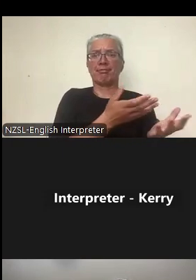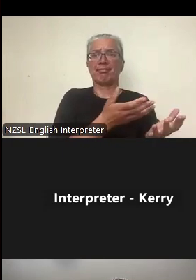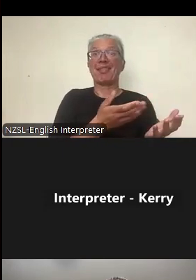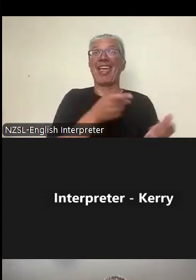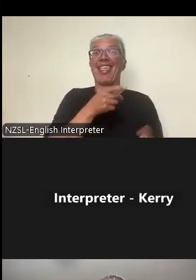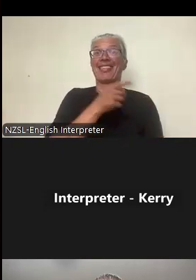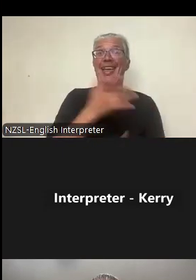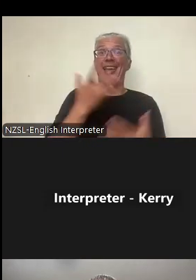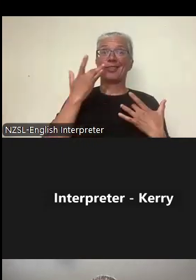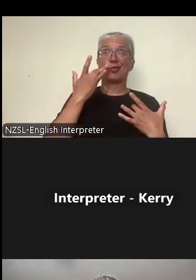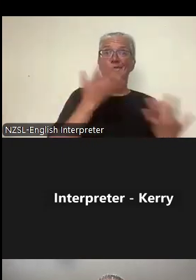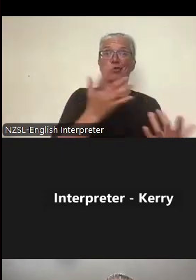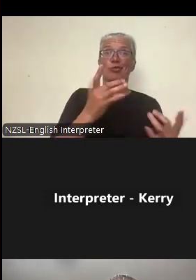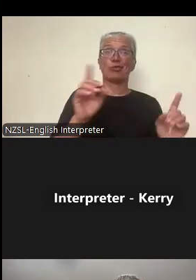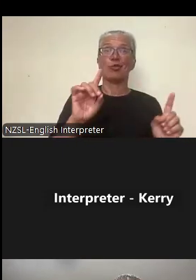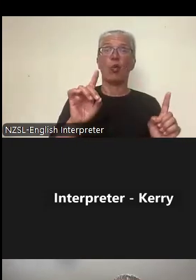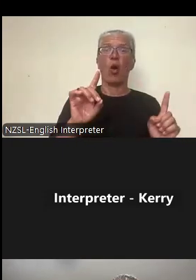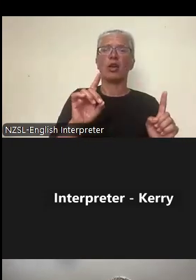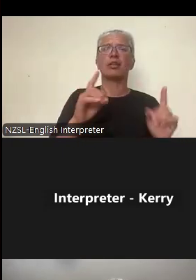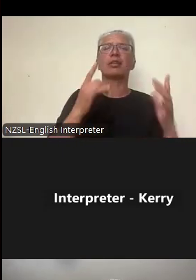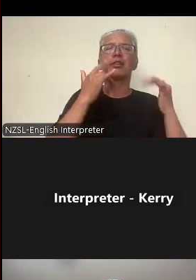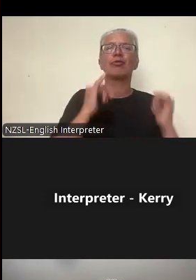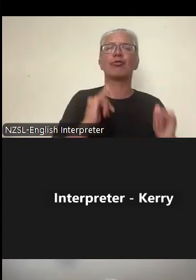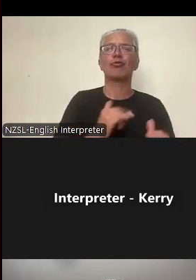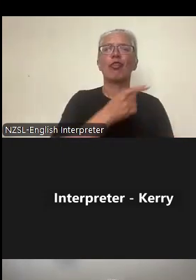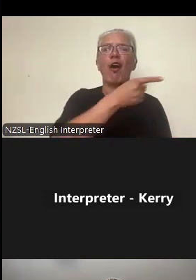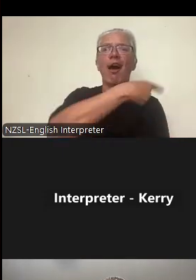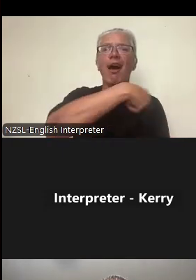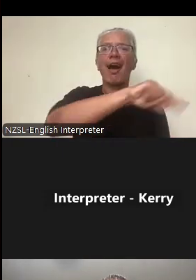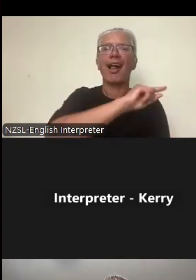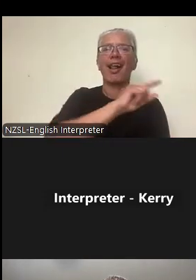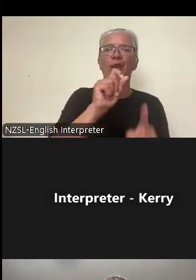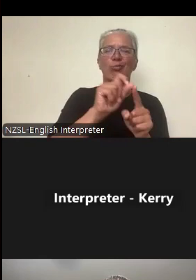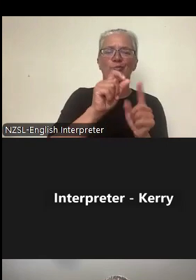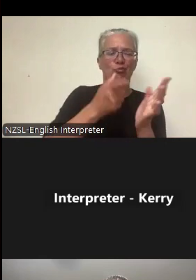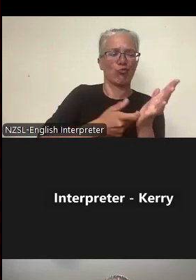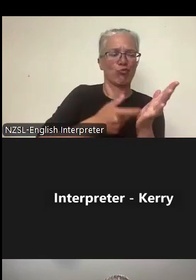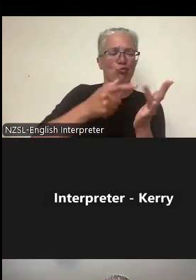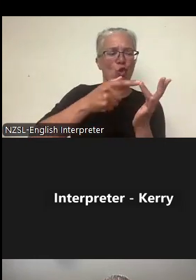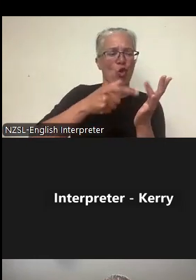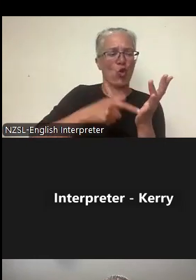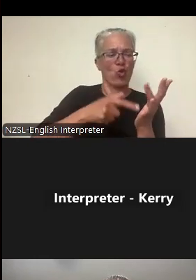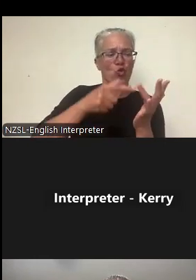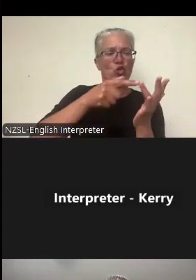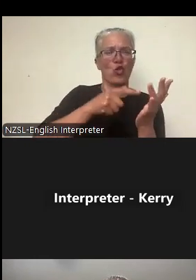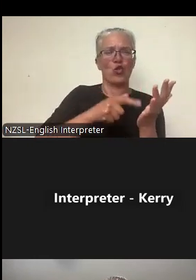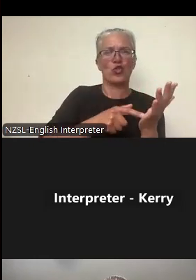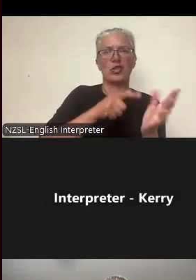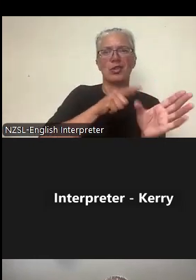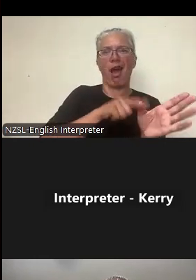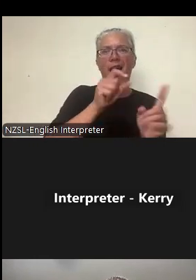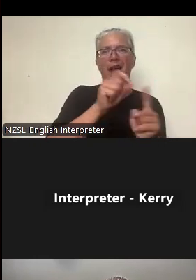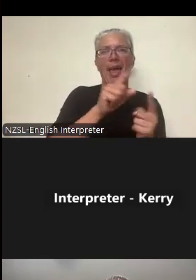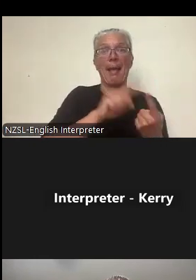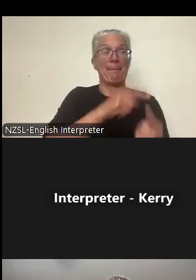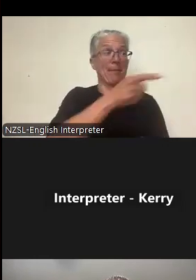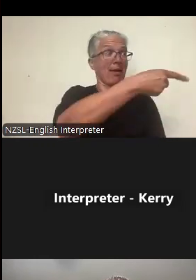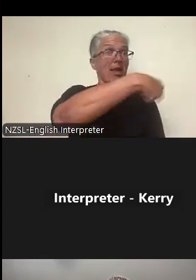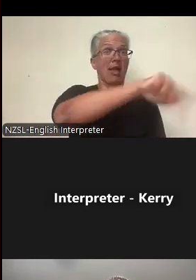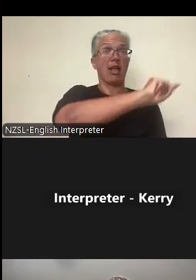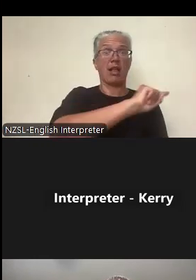prototype that Mark also talked about. So these are your early adopters, and they are working